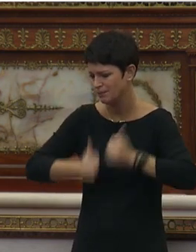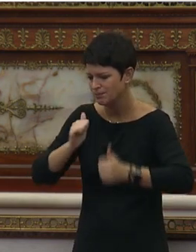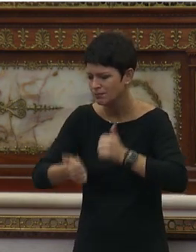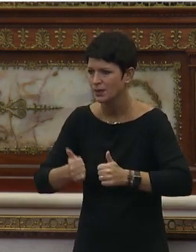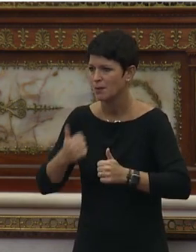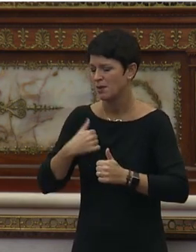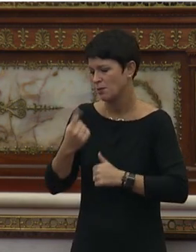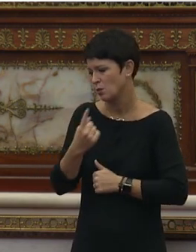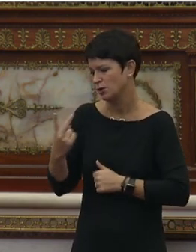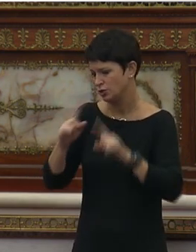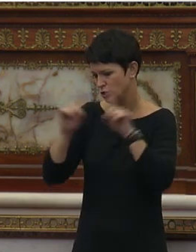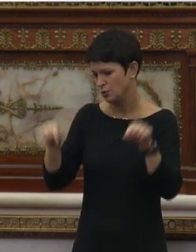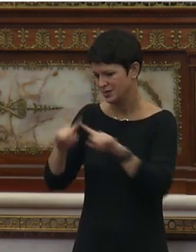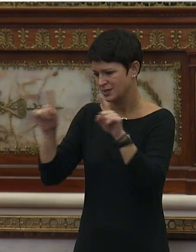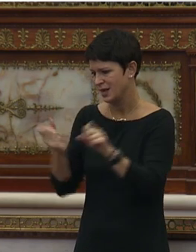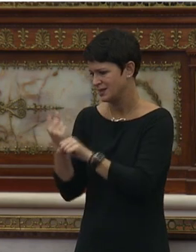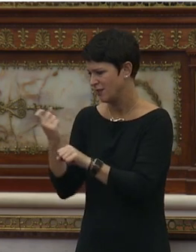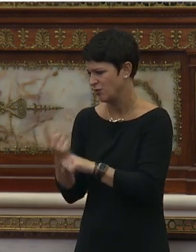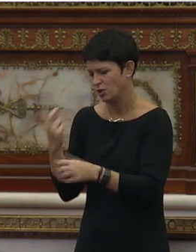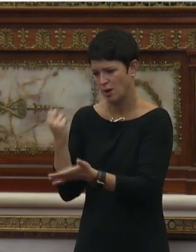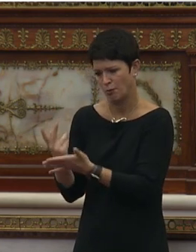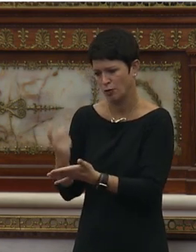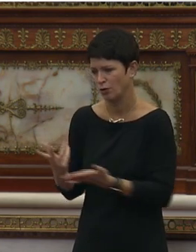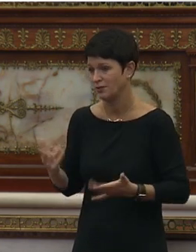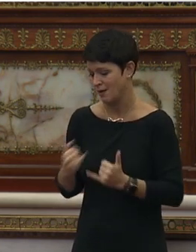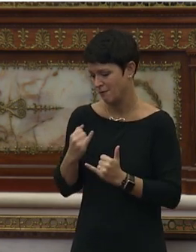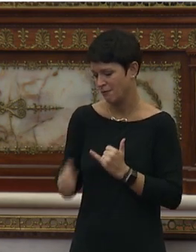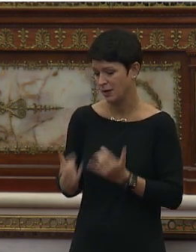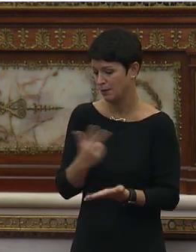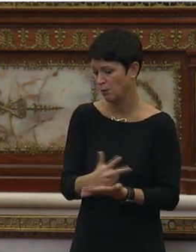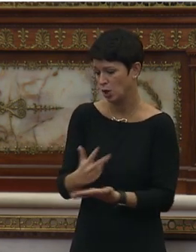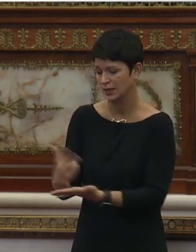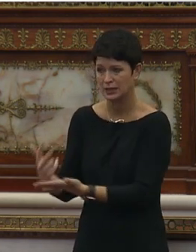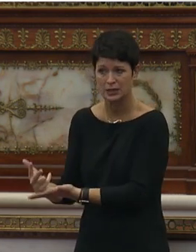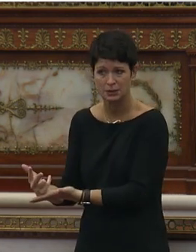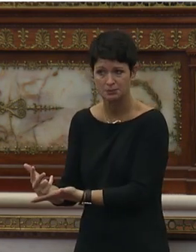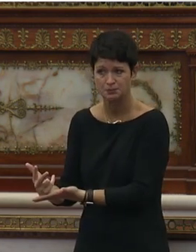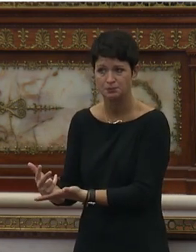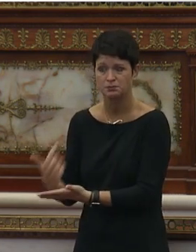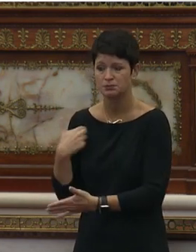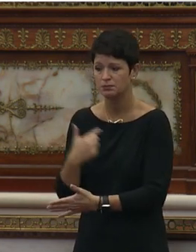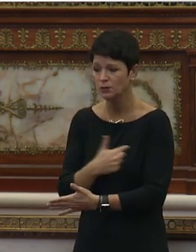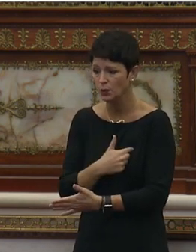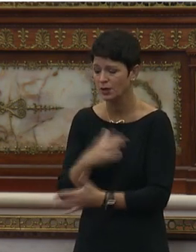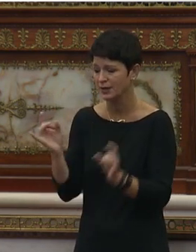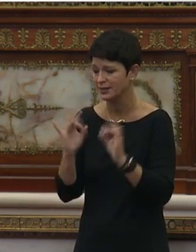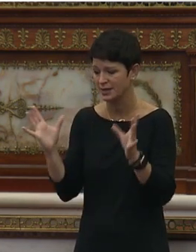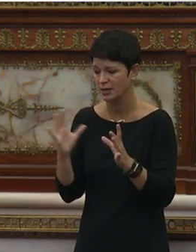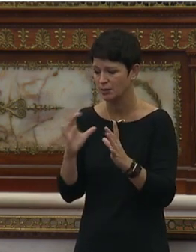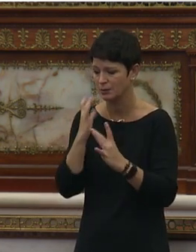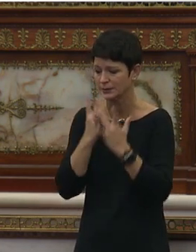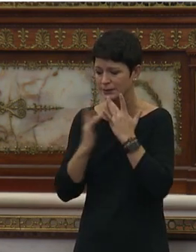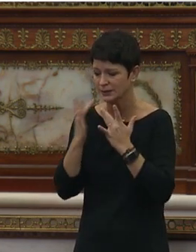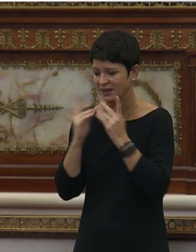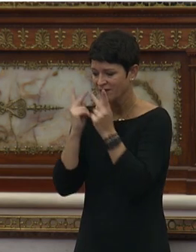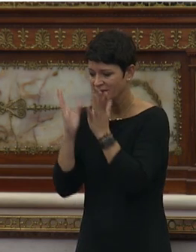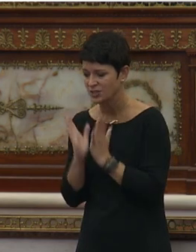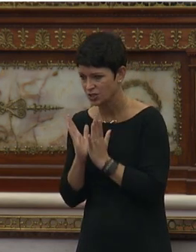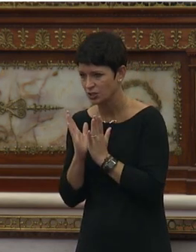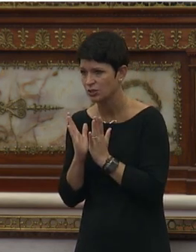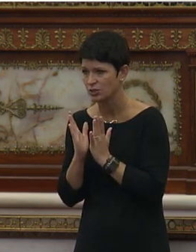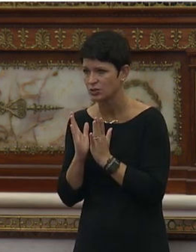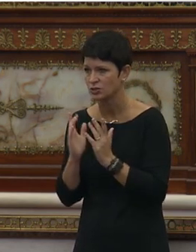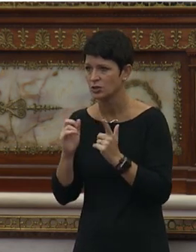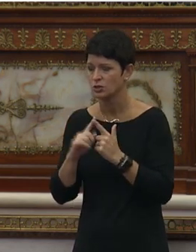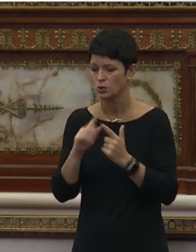only one or two signs annually. Finally, parking. We are in a terrible squeeze from visitors